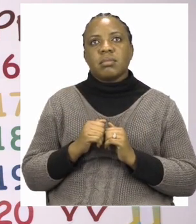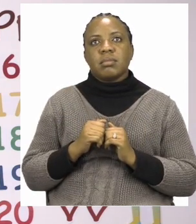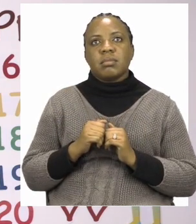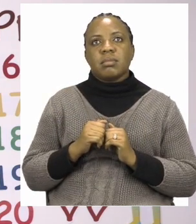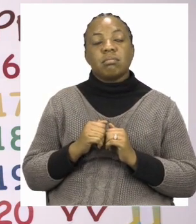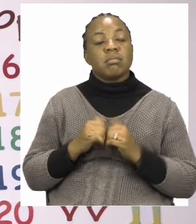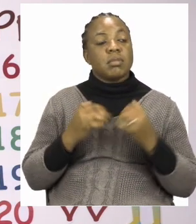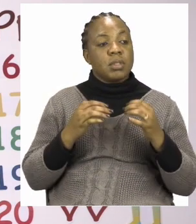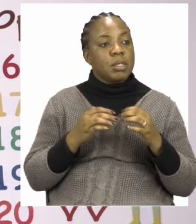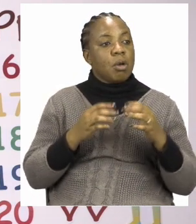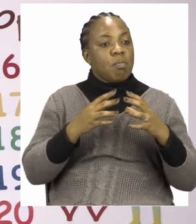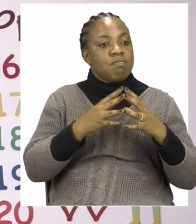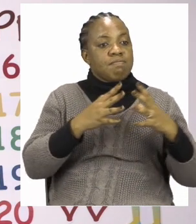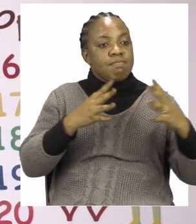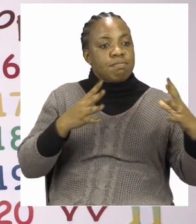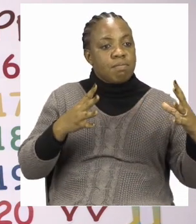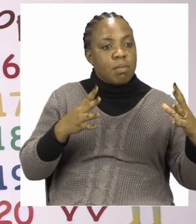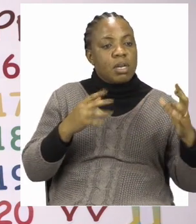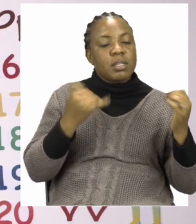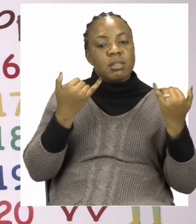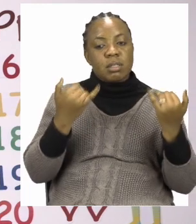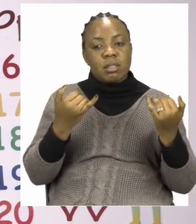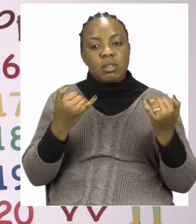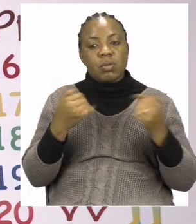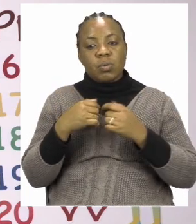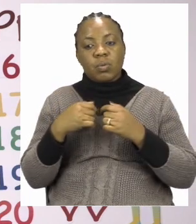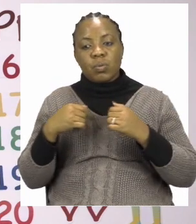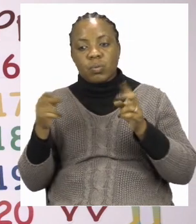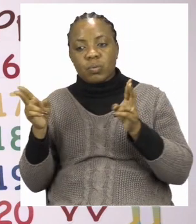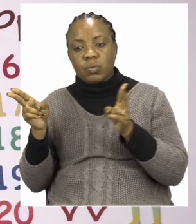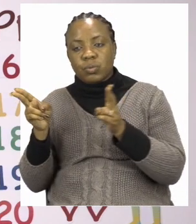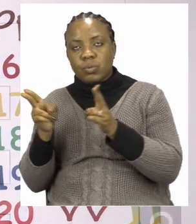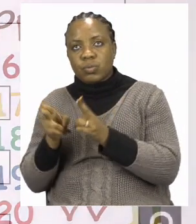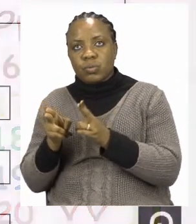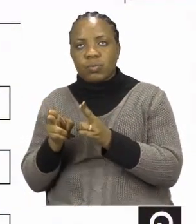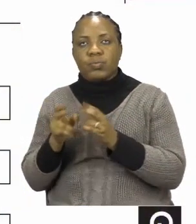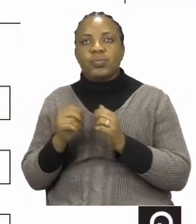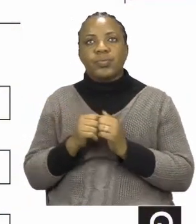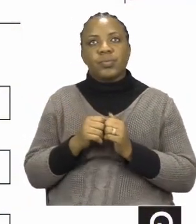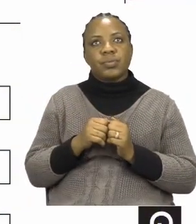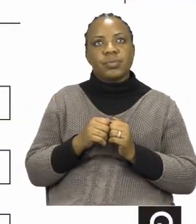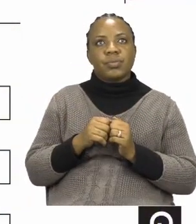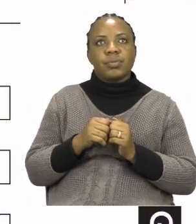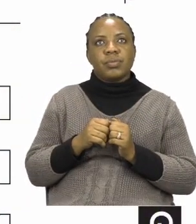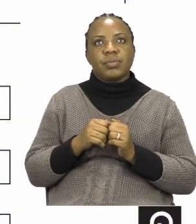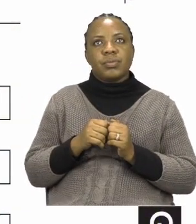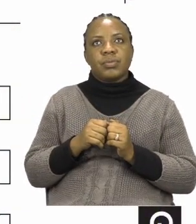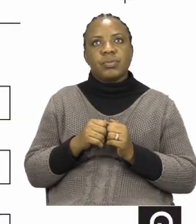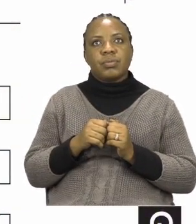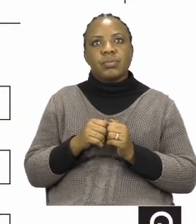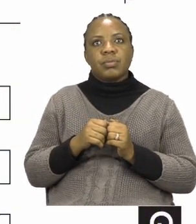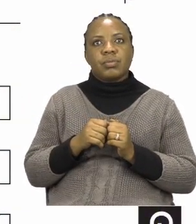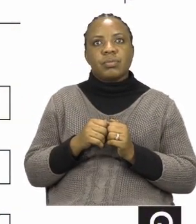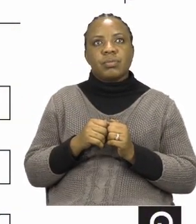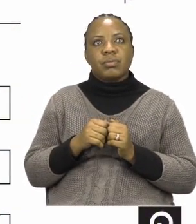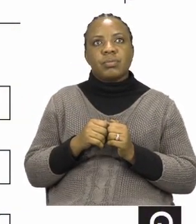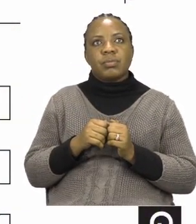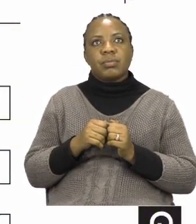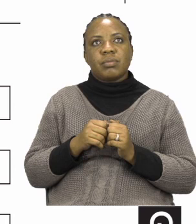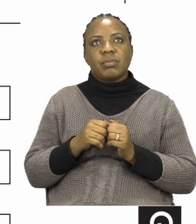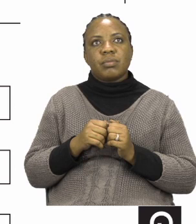the expanded one. Take a look in your booklet. So in your booklet, you can see that they have